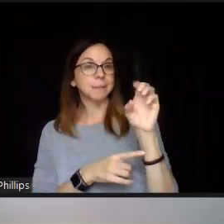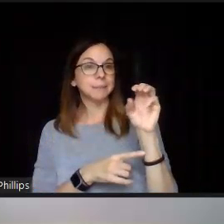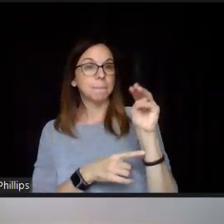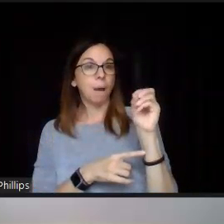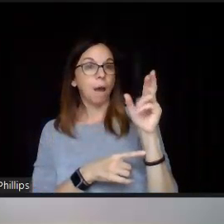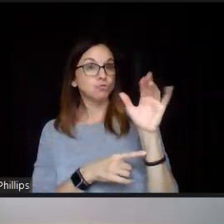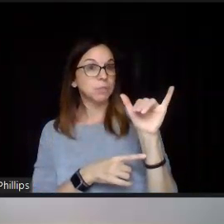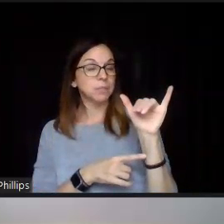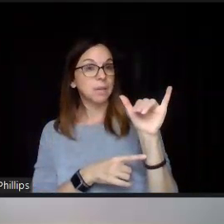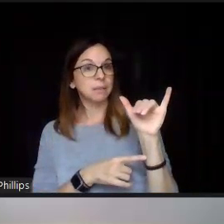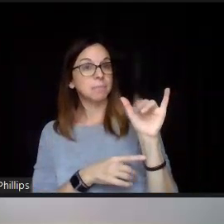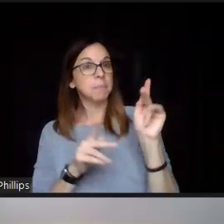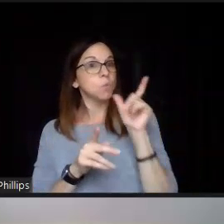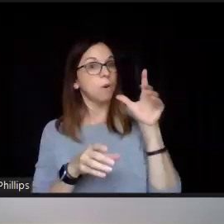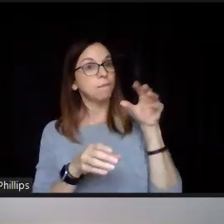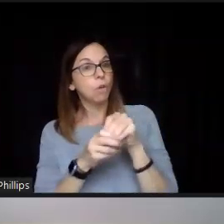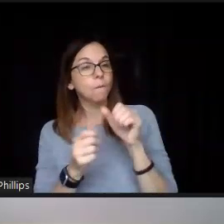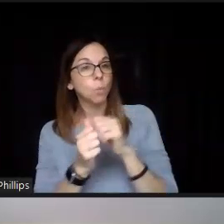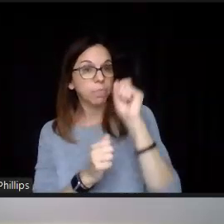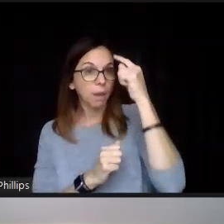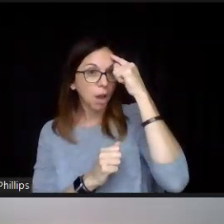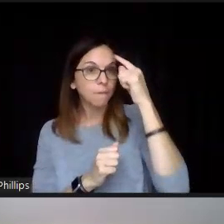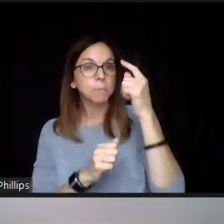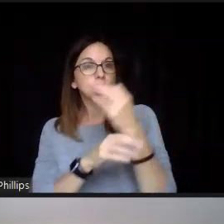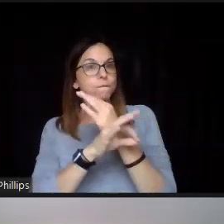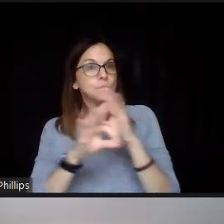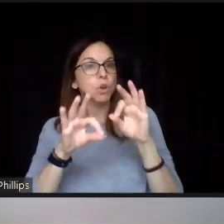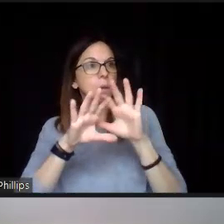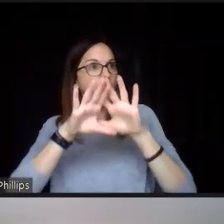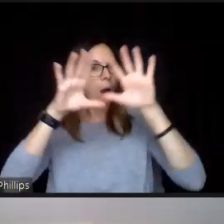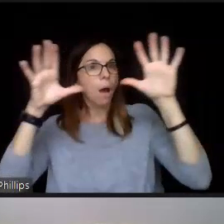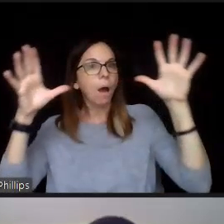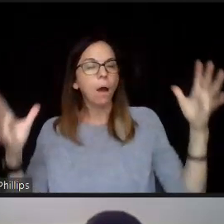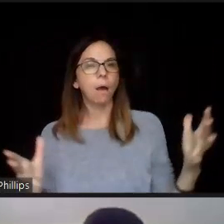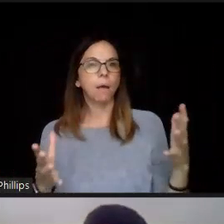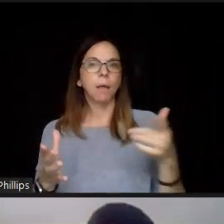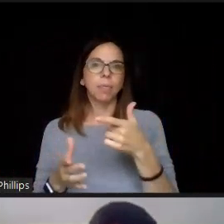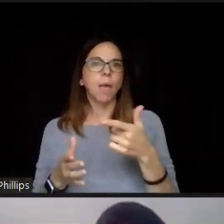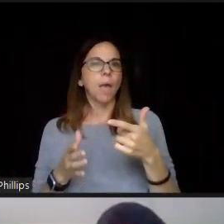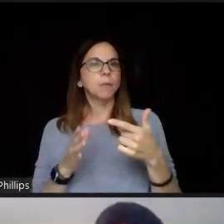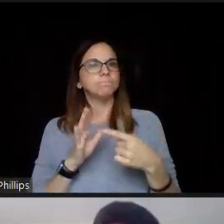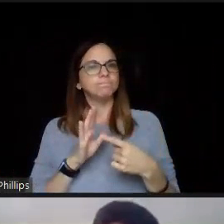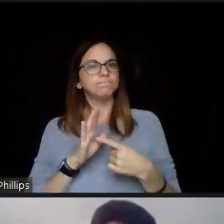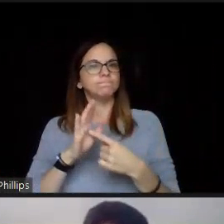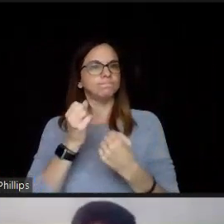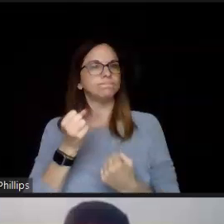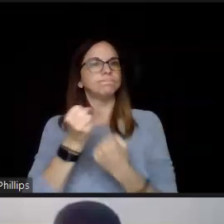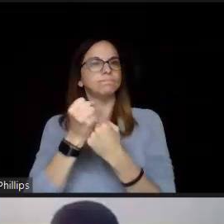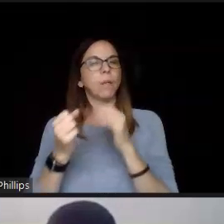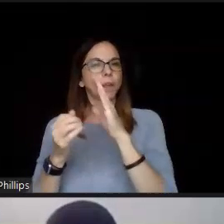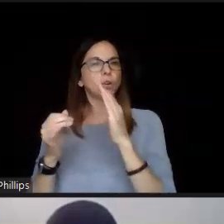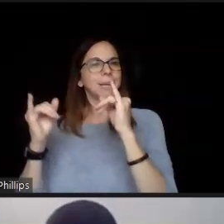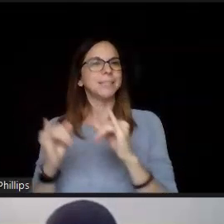are involved in their government, in freedom across the globe, and begin to stand for individual rights and